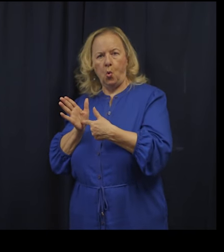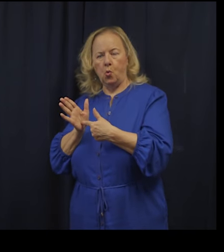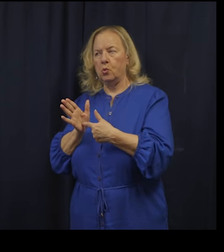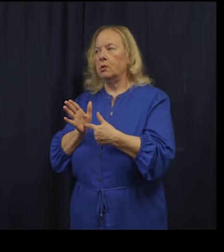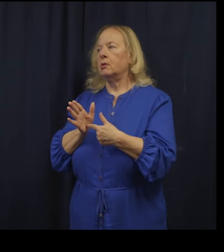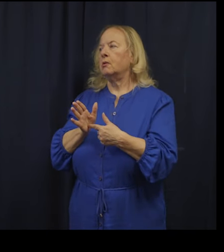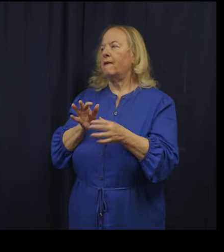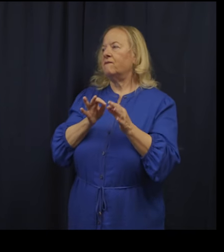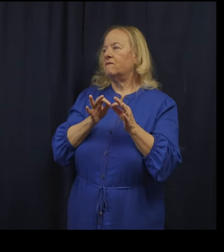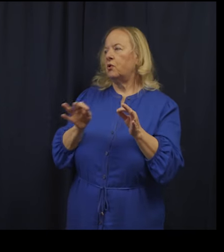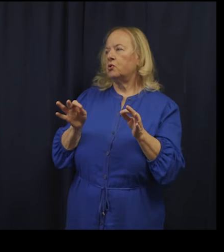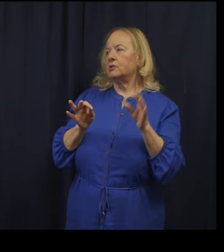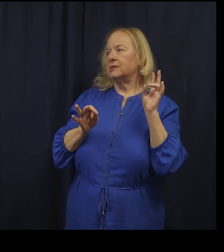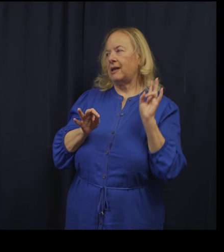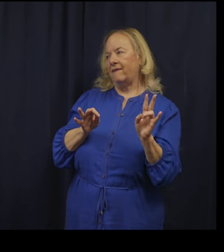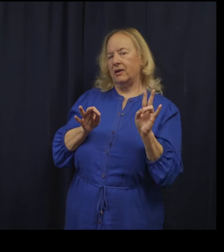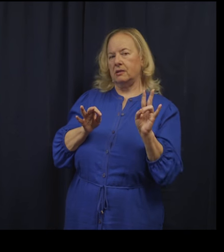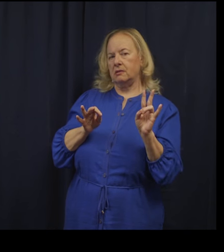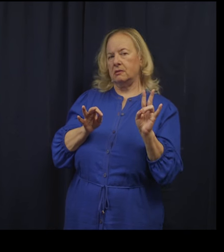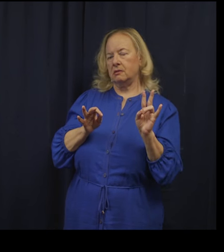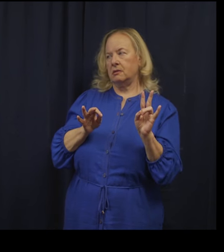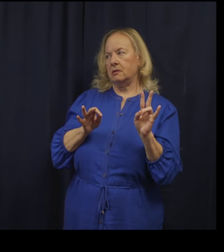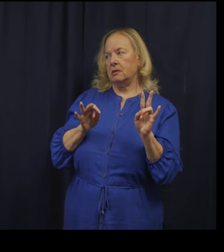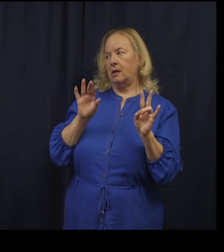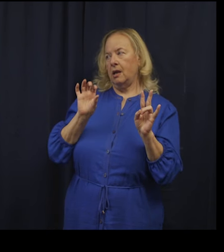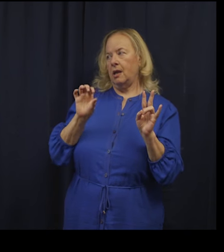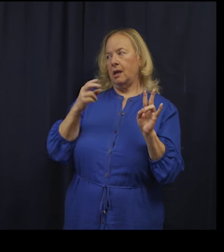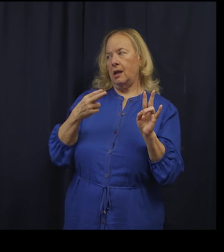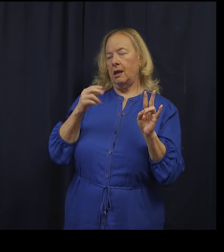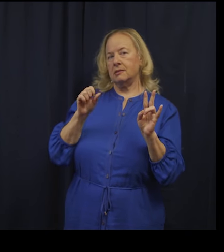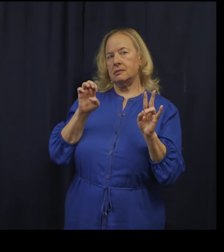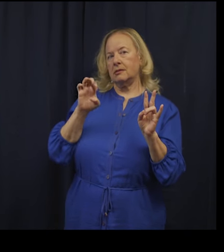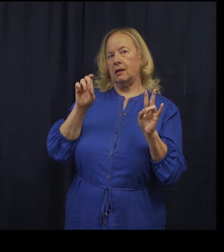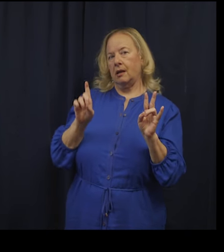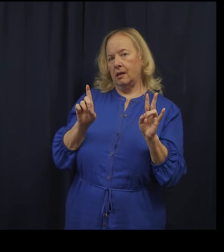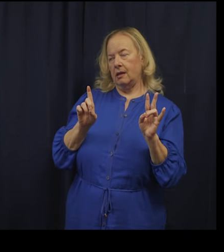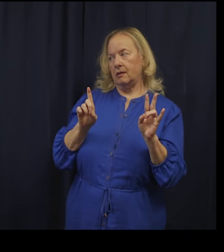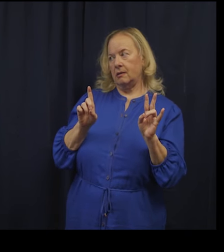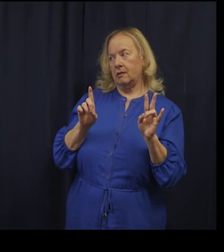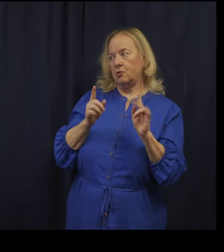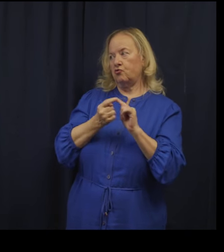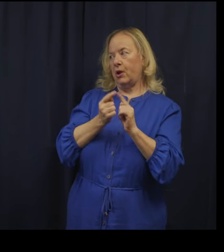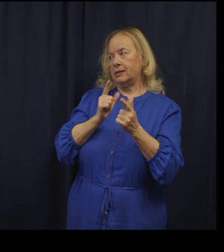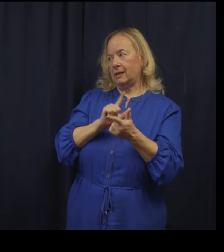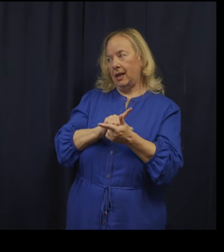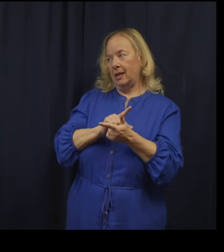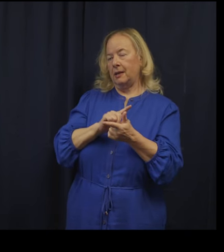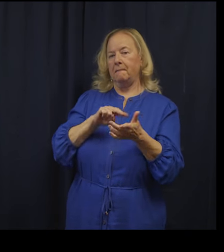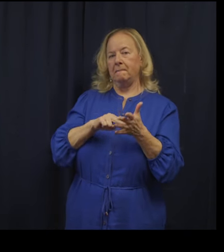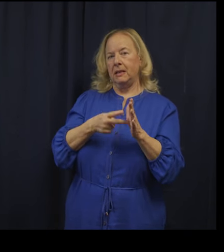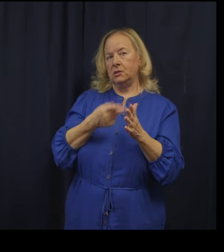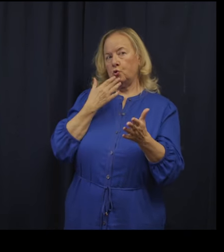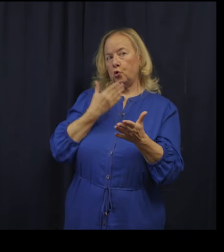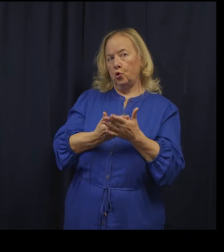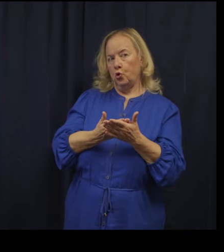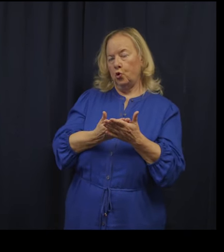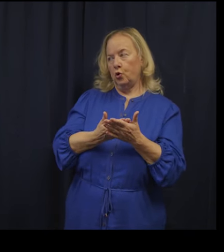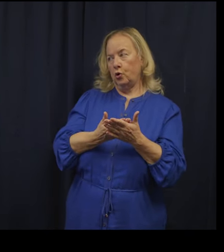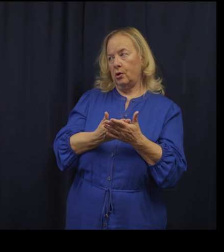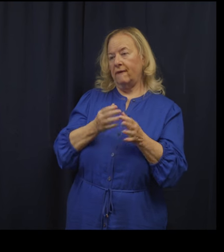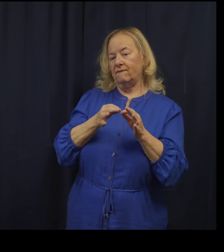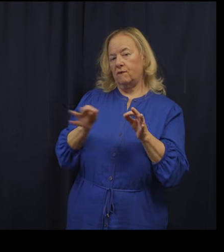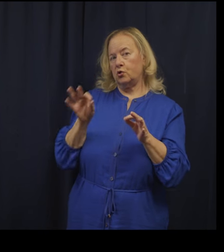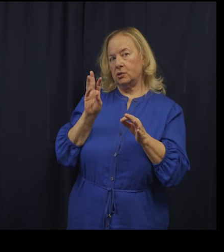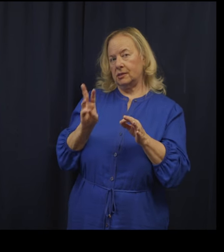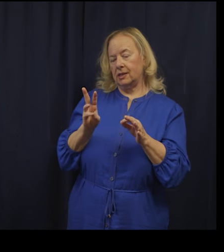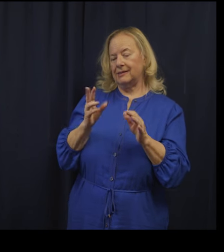look here at verse 7. Here, chesed, which is translated as goodness in verse